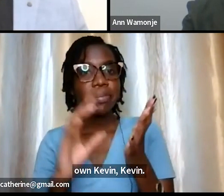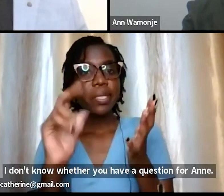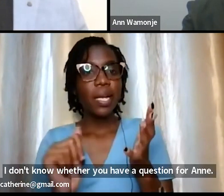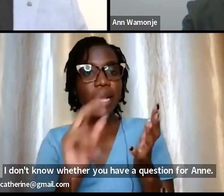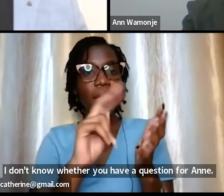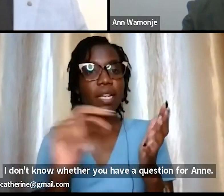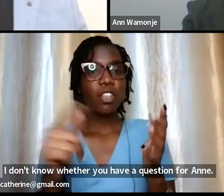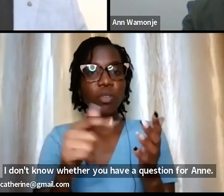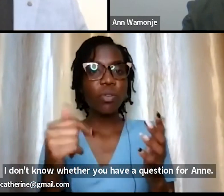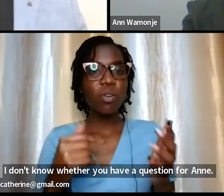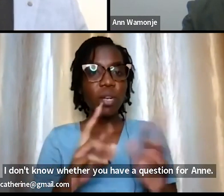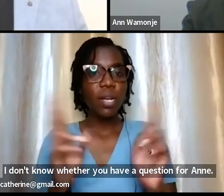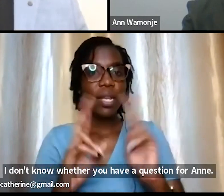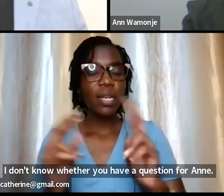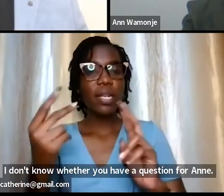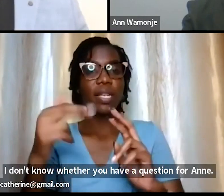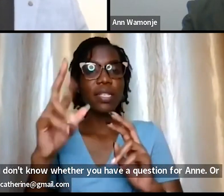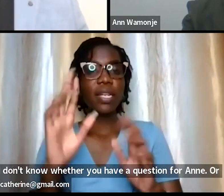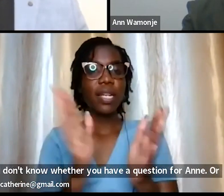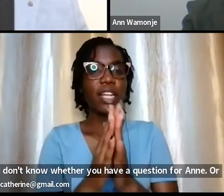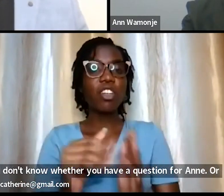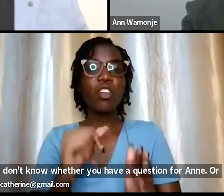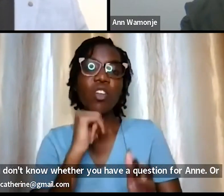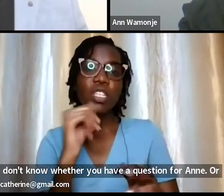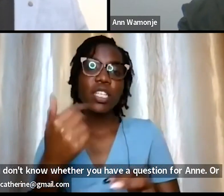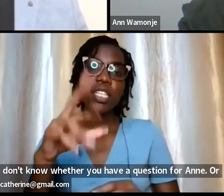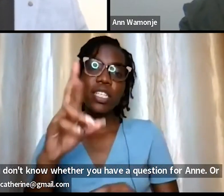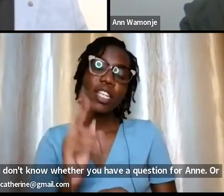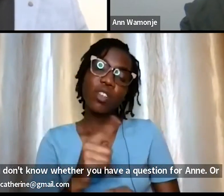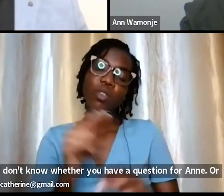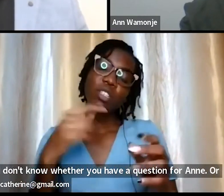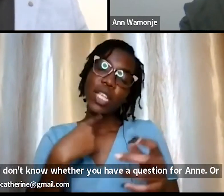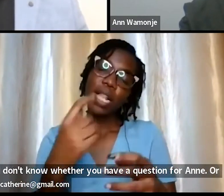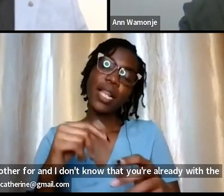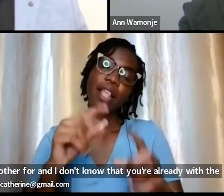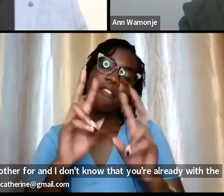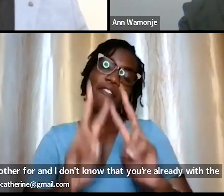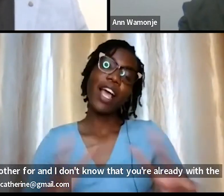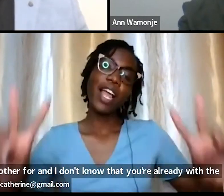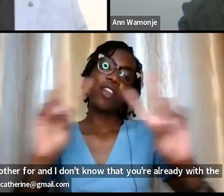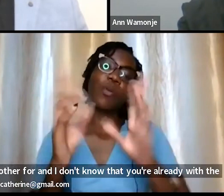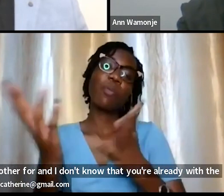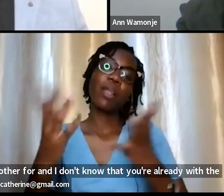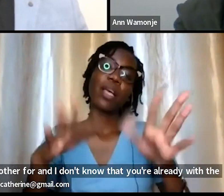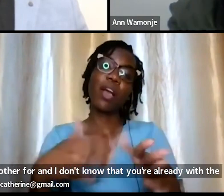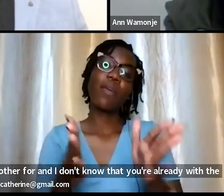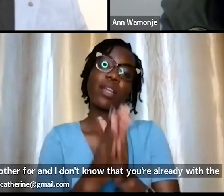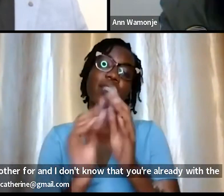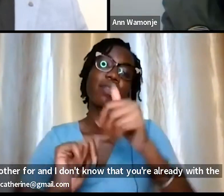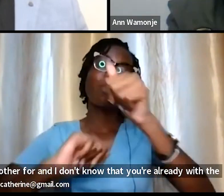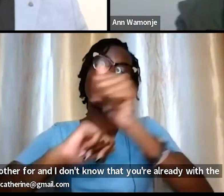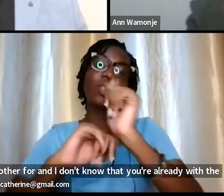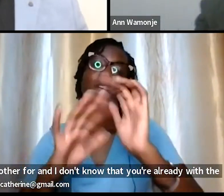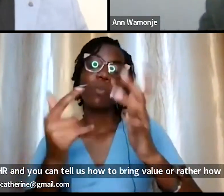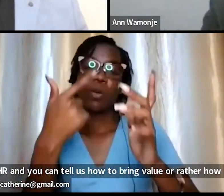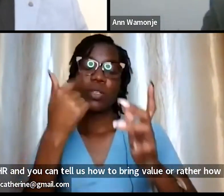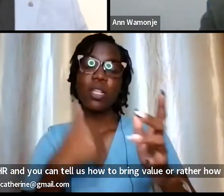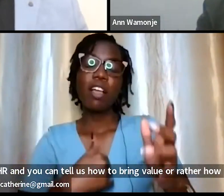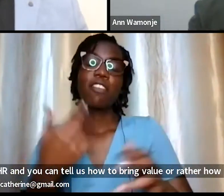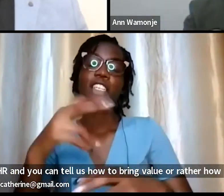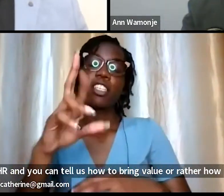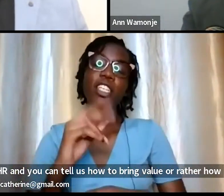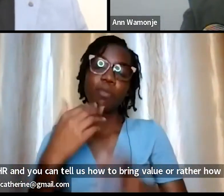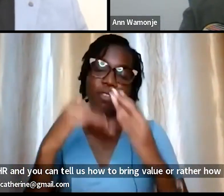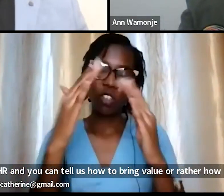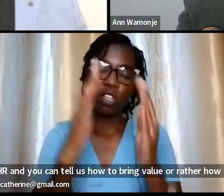HR for non-HR, and you can tell us how to bring value, or rather how to support, because we have HR professionals and non-HR professionals